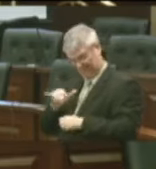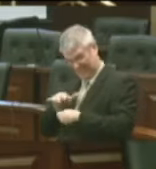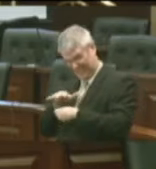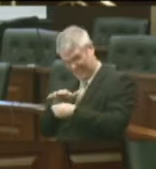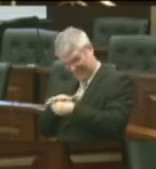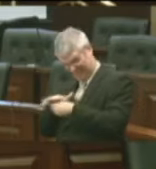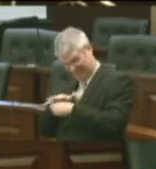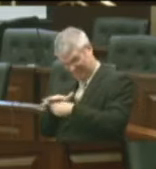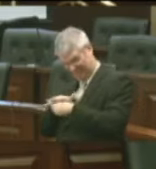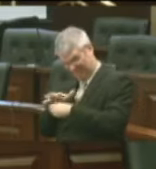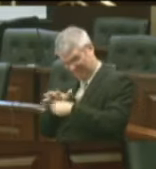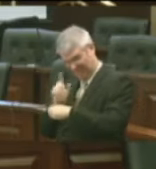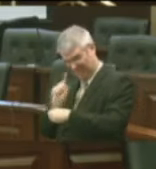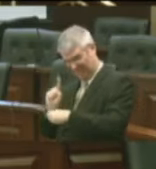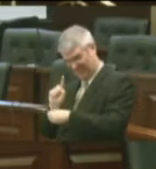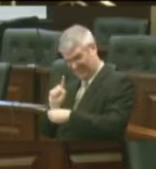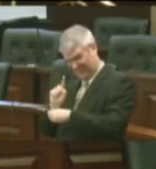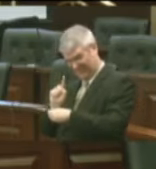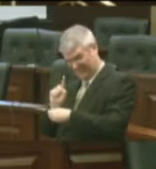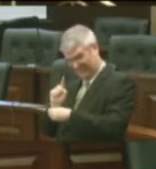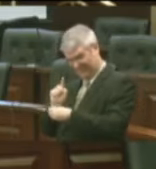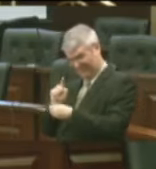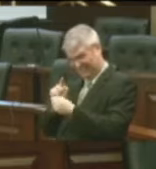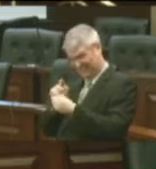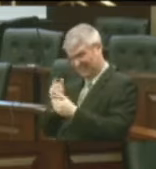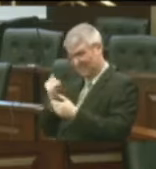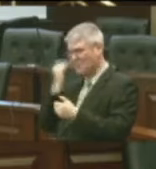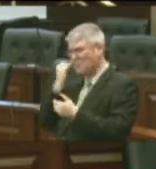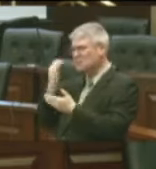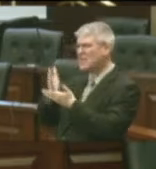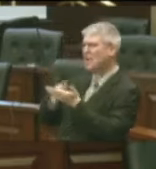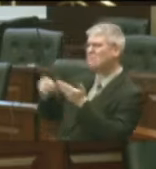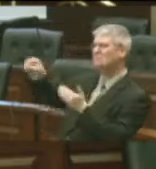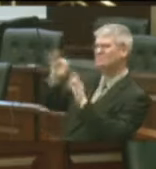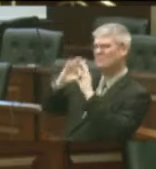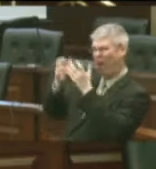of difference you want to make? What about the large families that we have in Idaho? Well, we hope so.